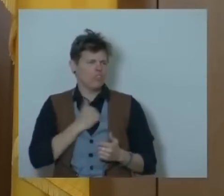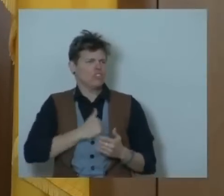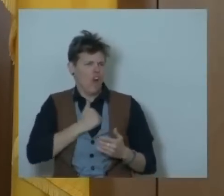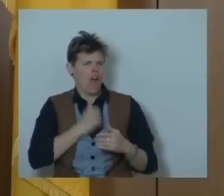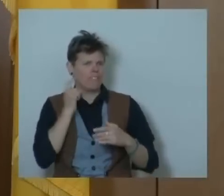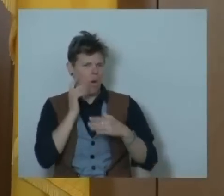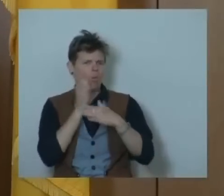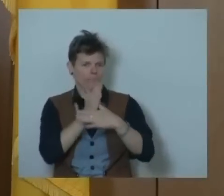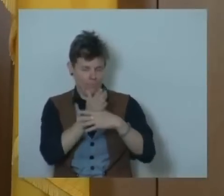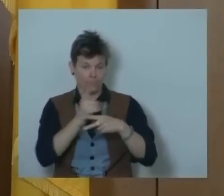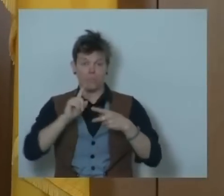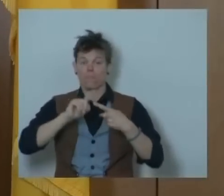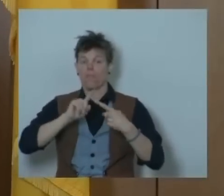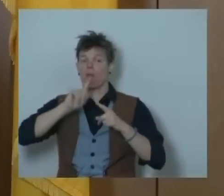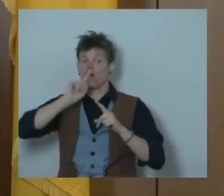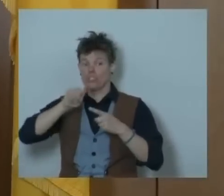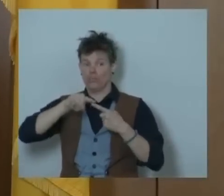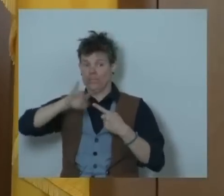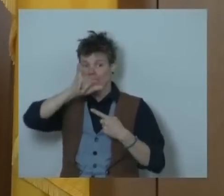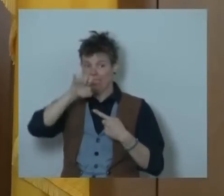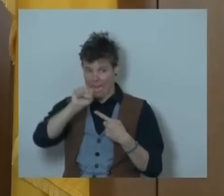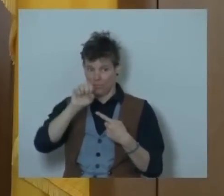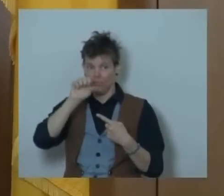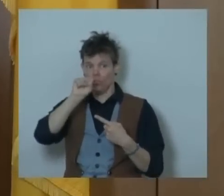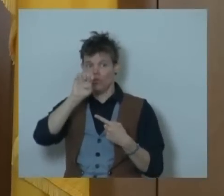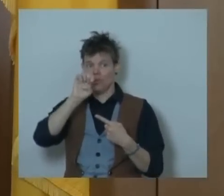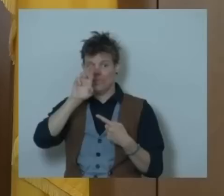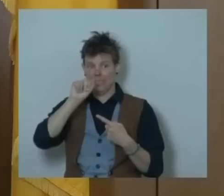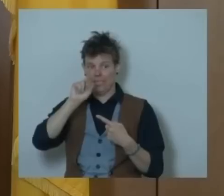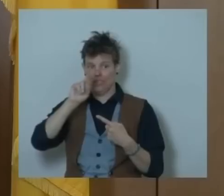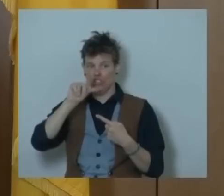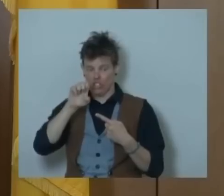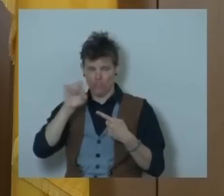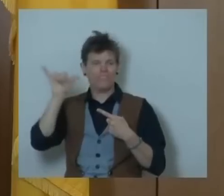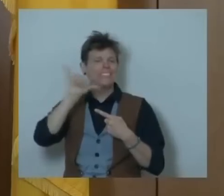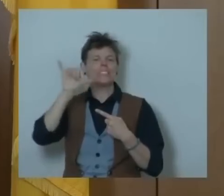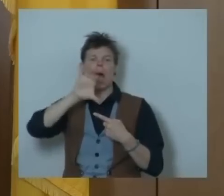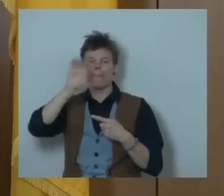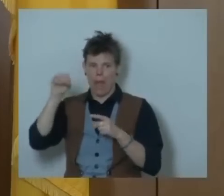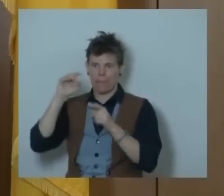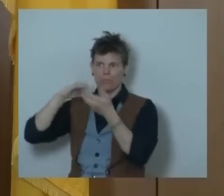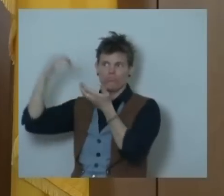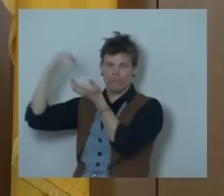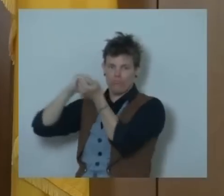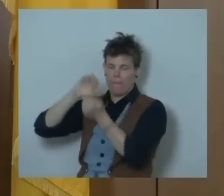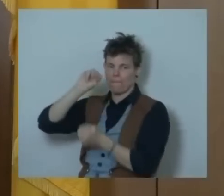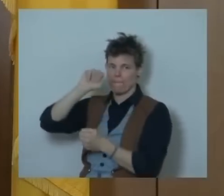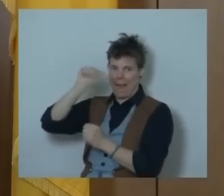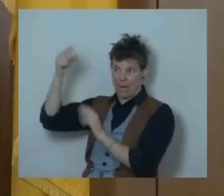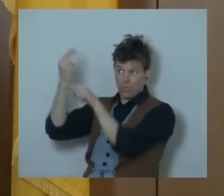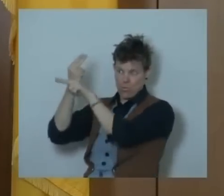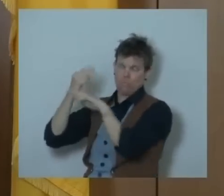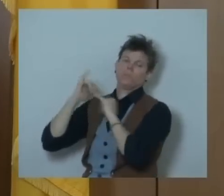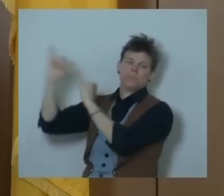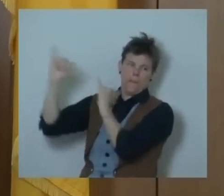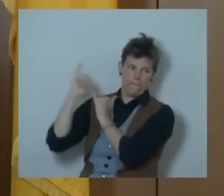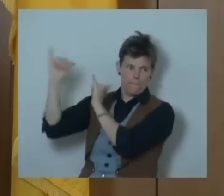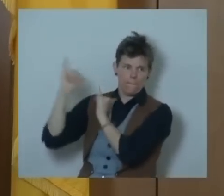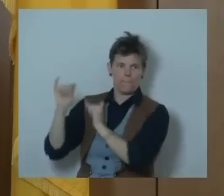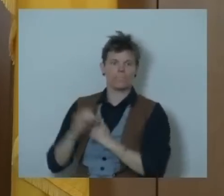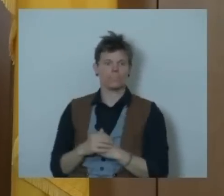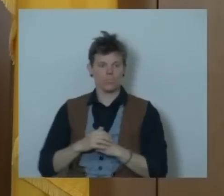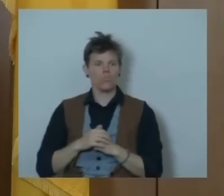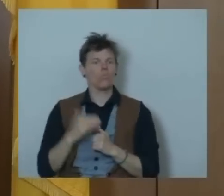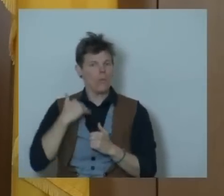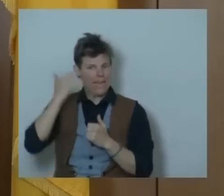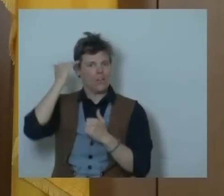is Accenture. It is the company that Massachusetts is using. Good news about that is, you know, we know how it works, and